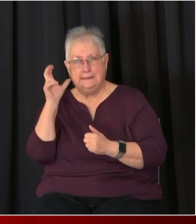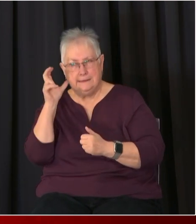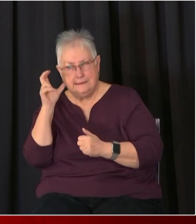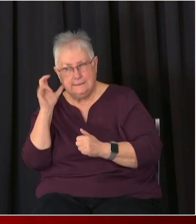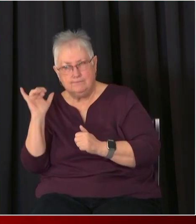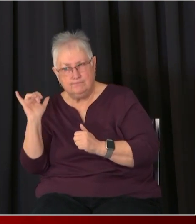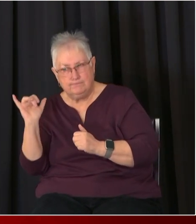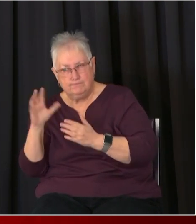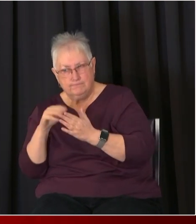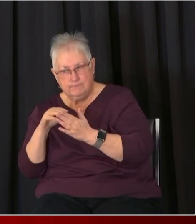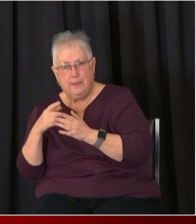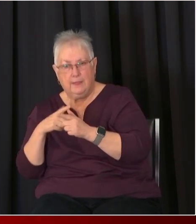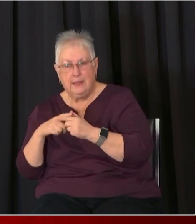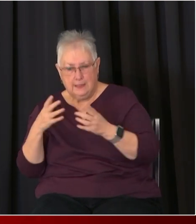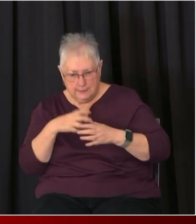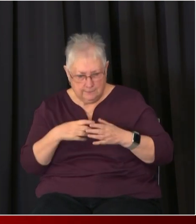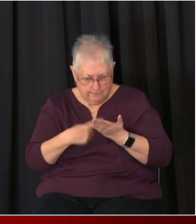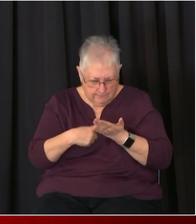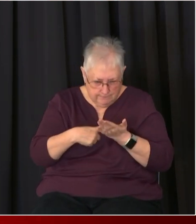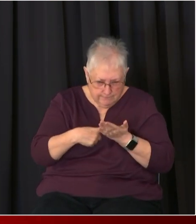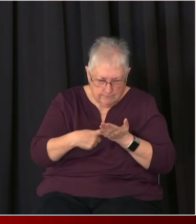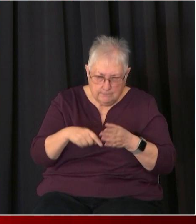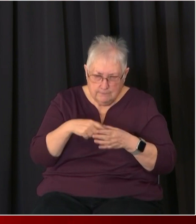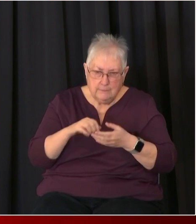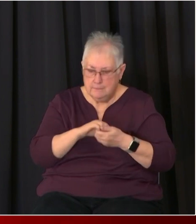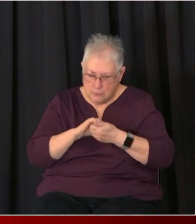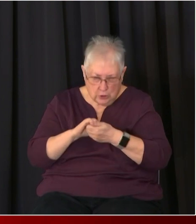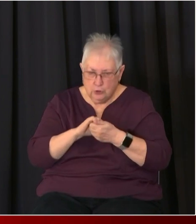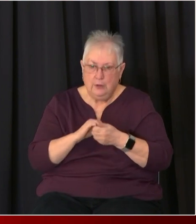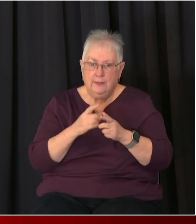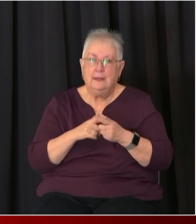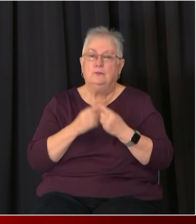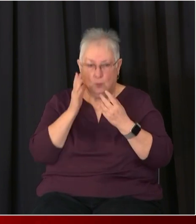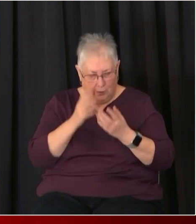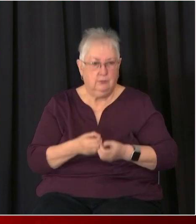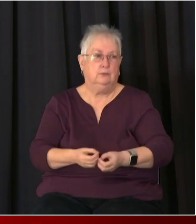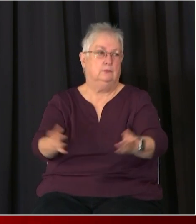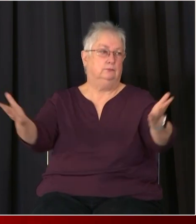to our pre-COVID-19 state. So in other words,